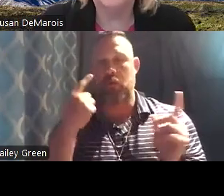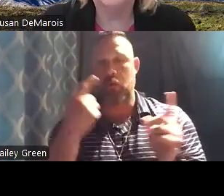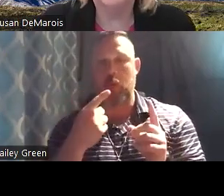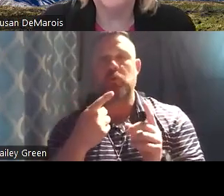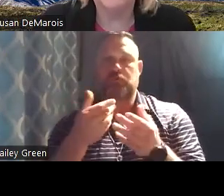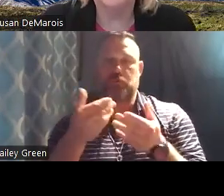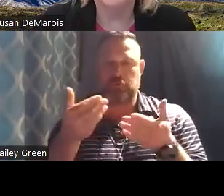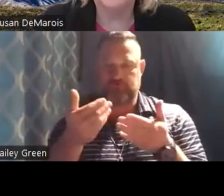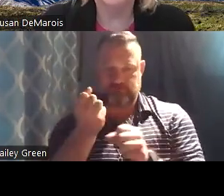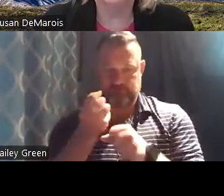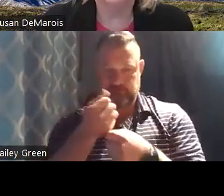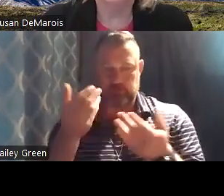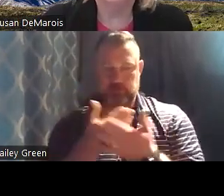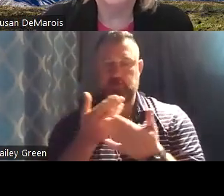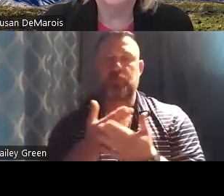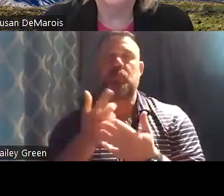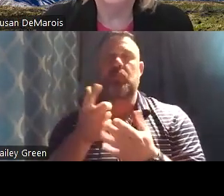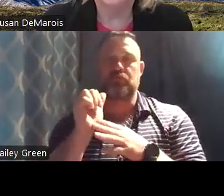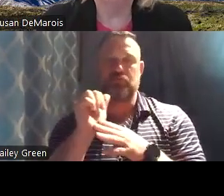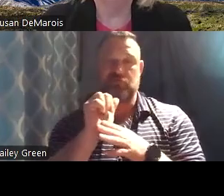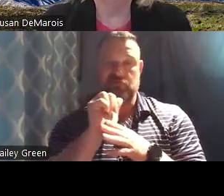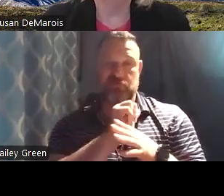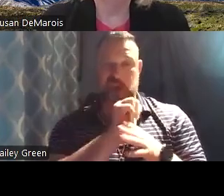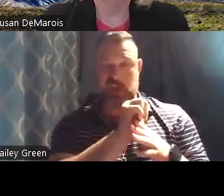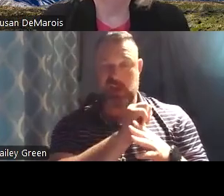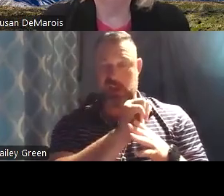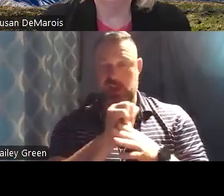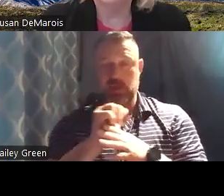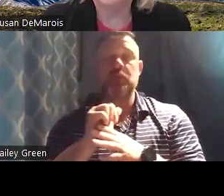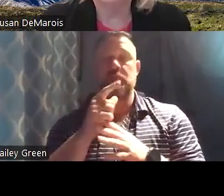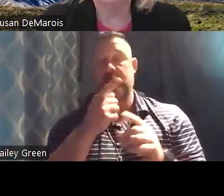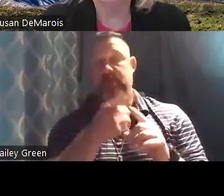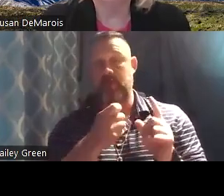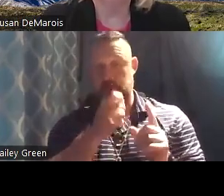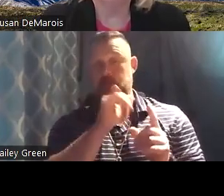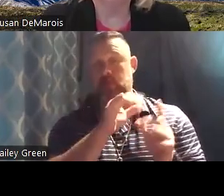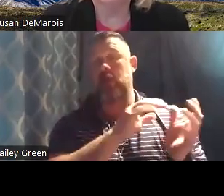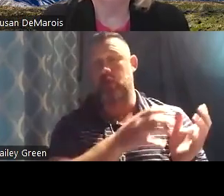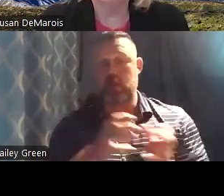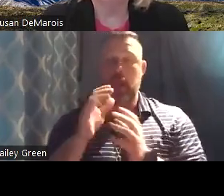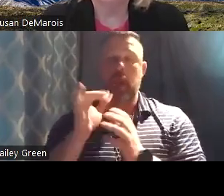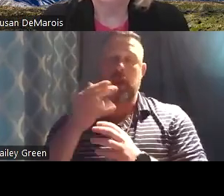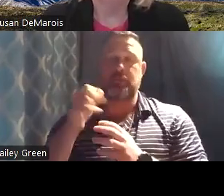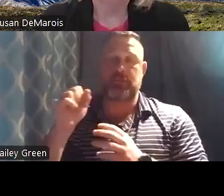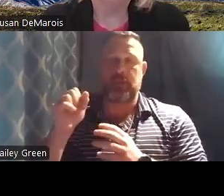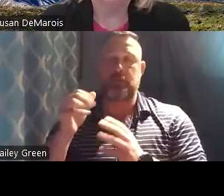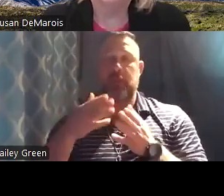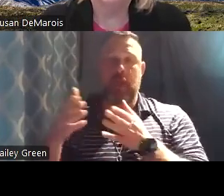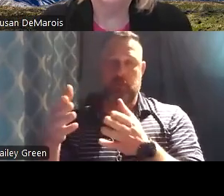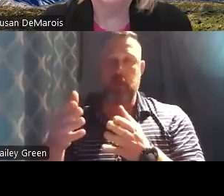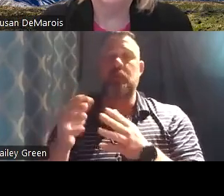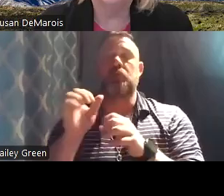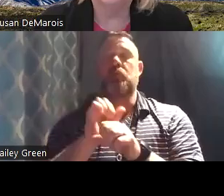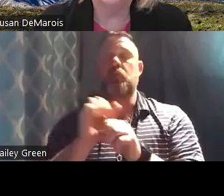curate the trainings that were made available through Cal Grows and eventually the IHSS career pathways, to work